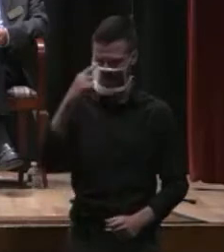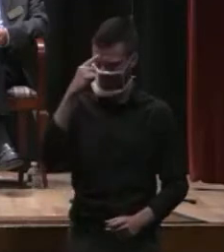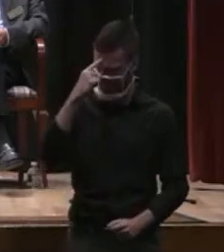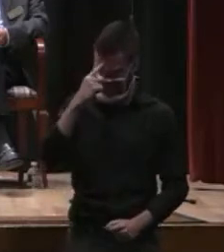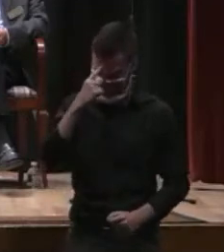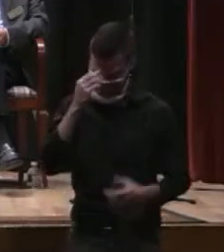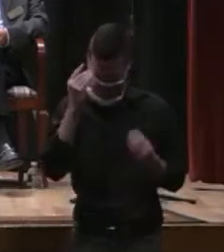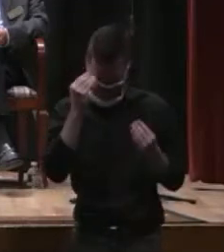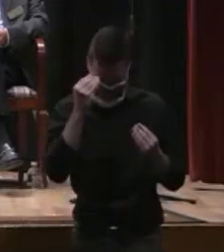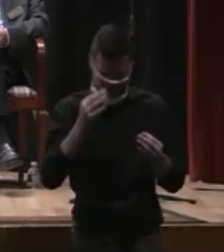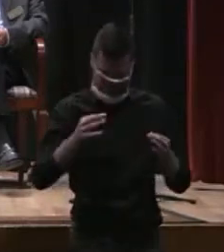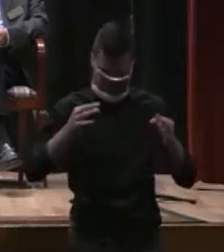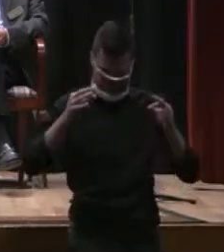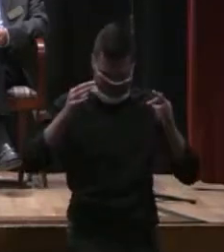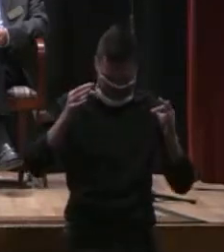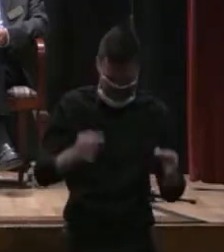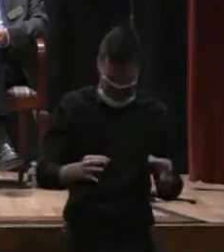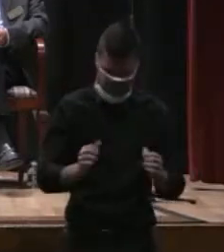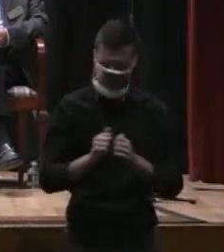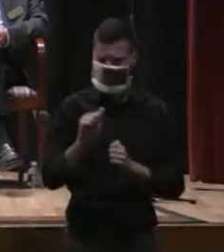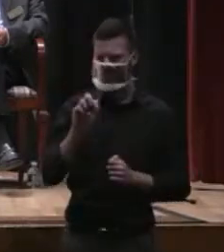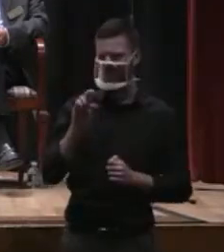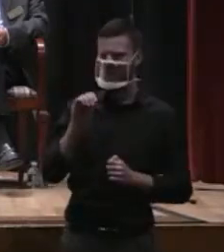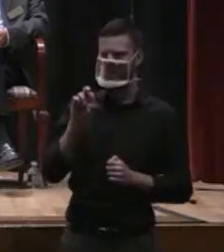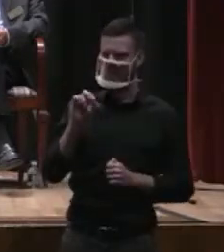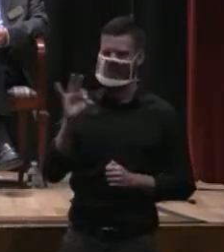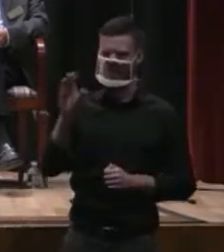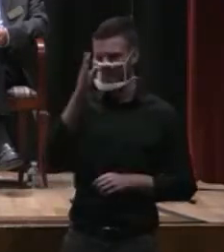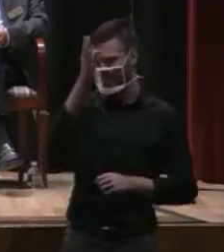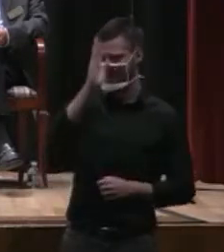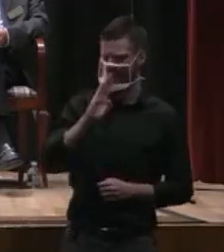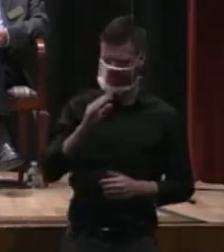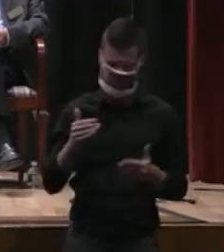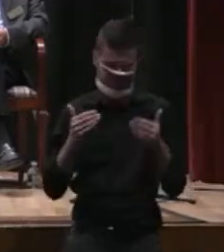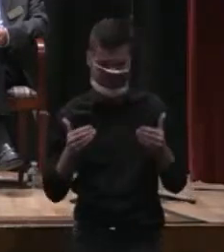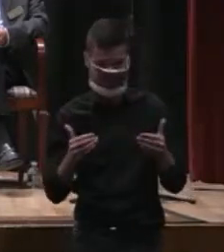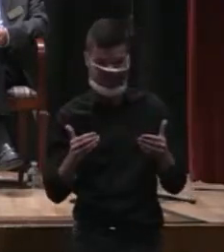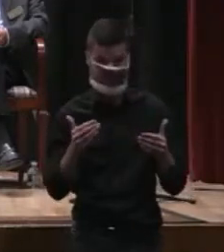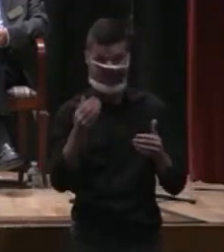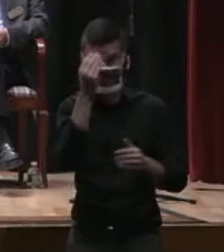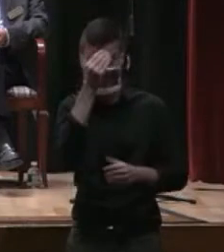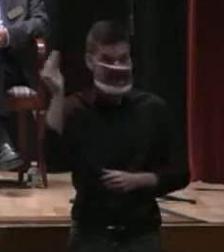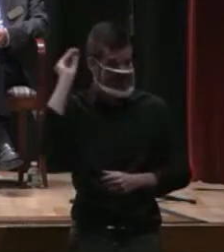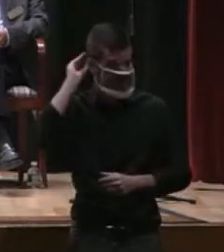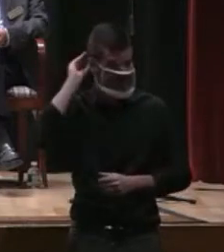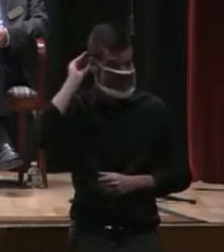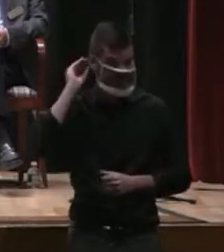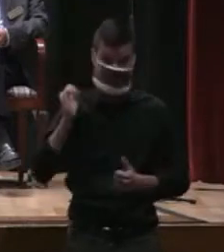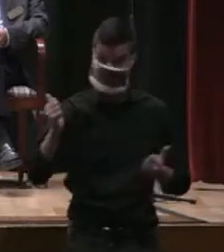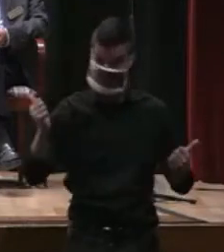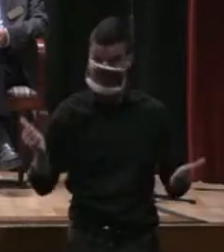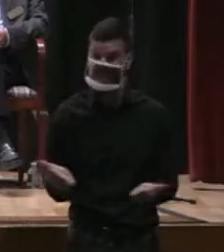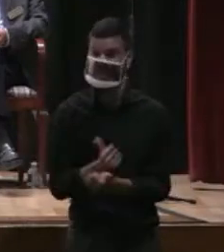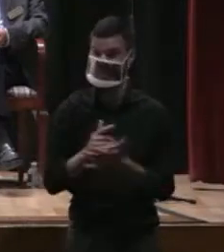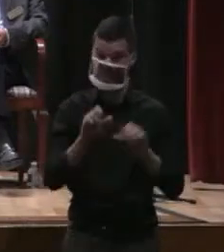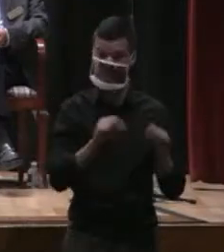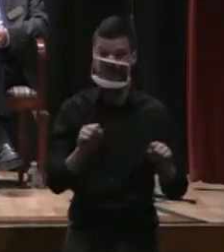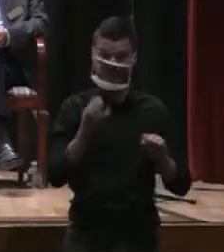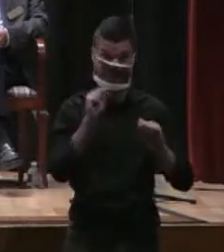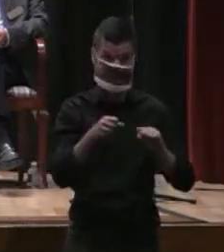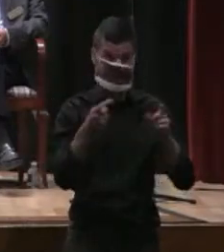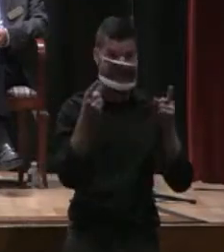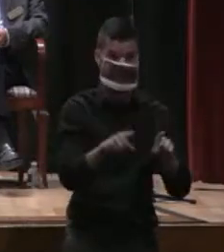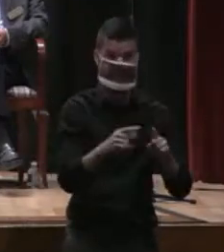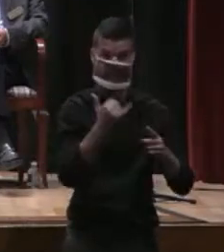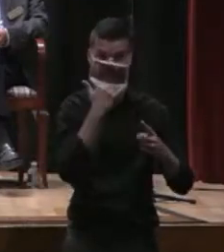heavily equipped with the armor of God. Now keep in mind that everything that could possibly go wrong will go wrong. And